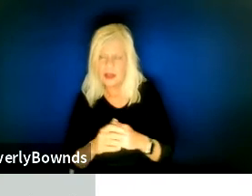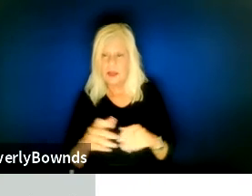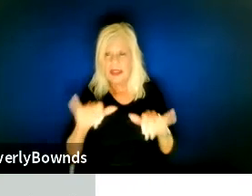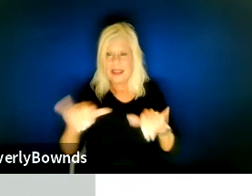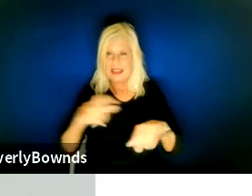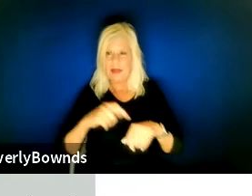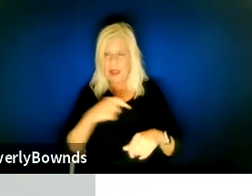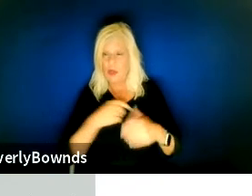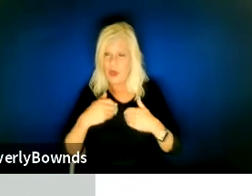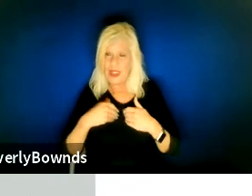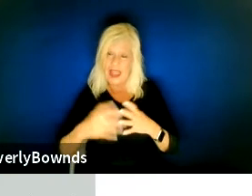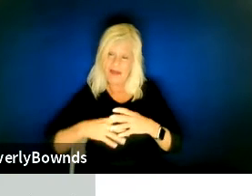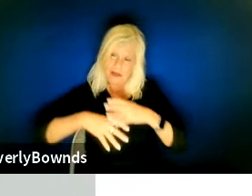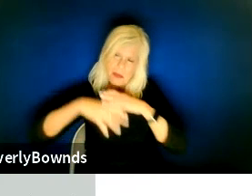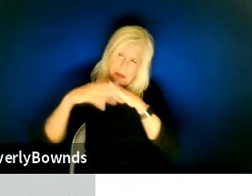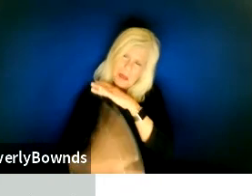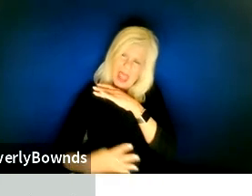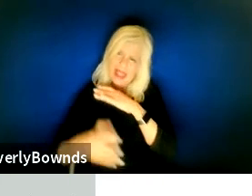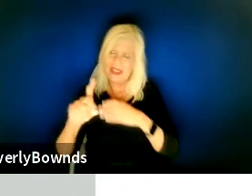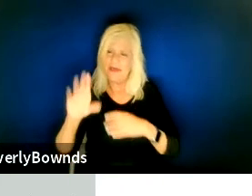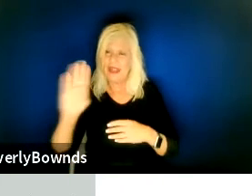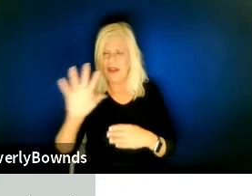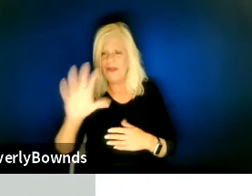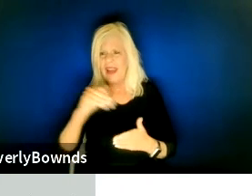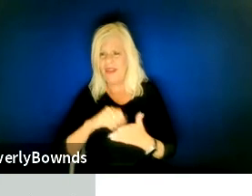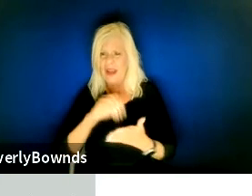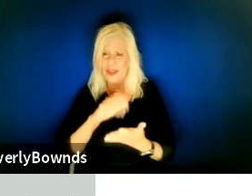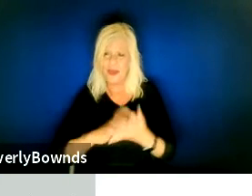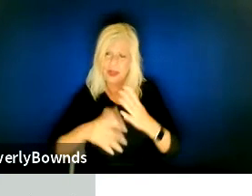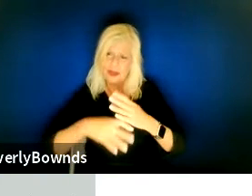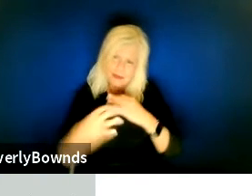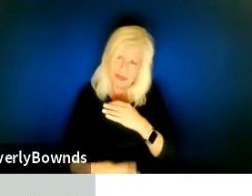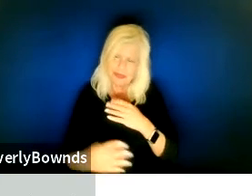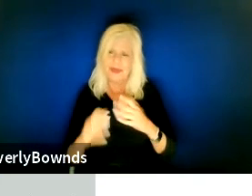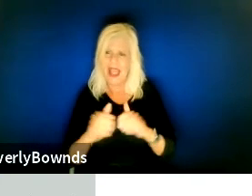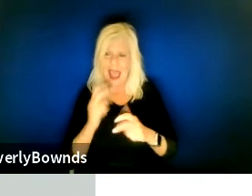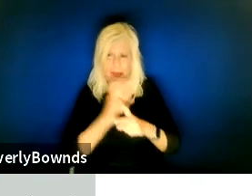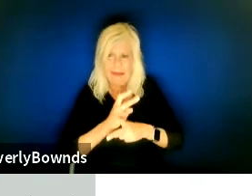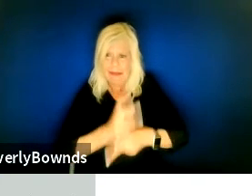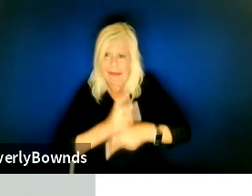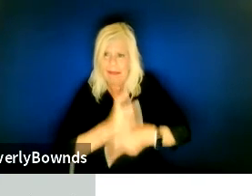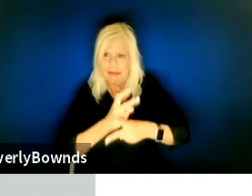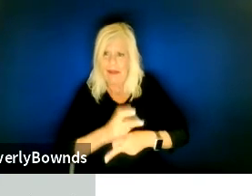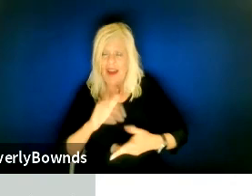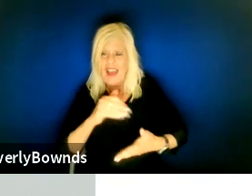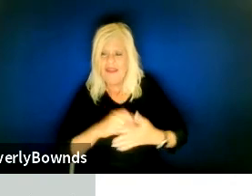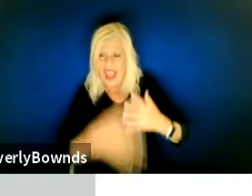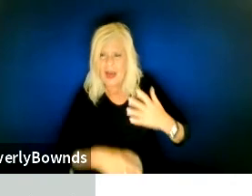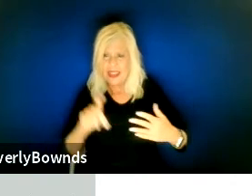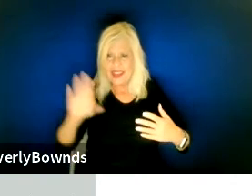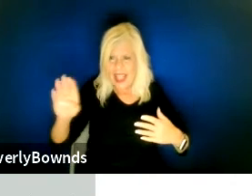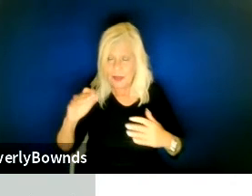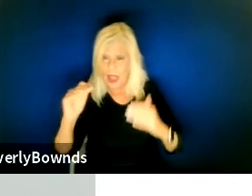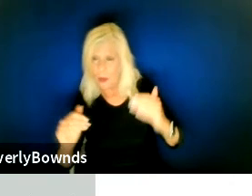a massive database. We already have over 5,000 records. How can we maintain it with the balanced level